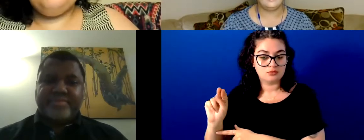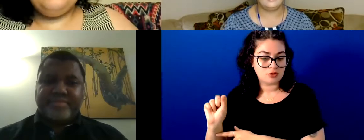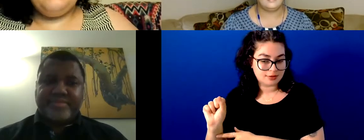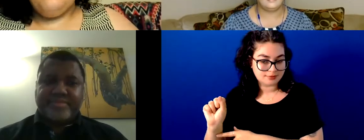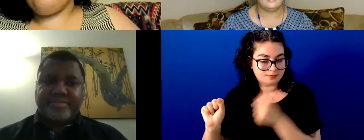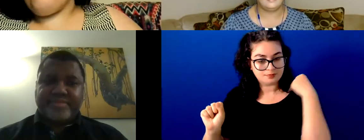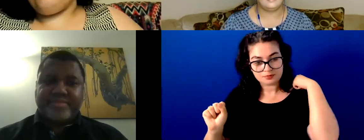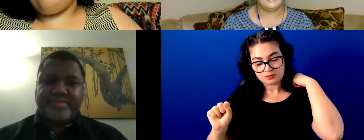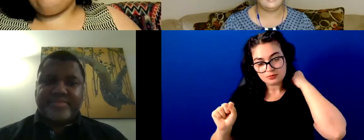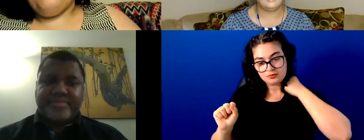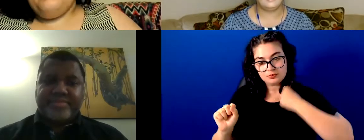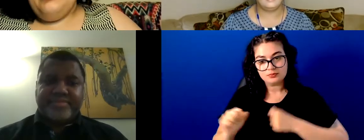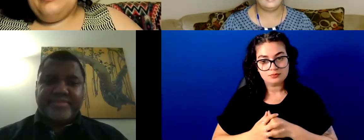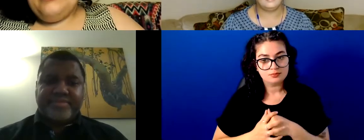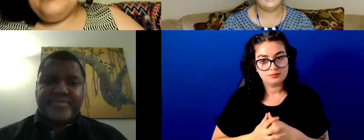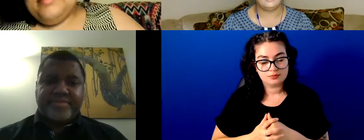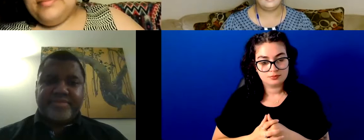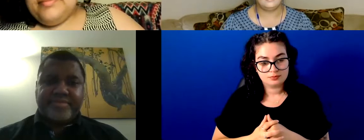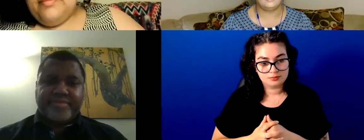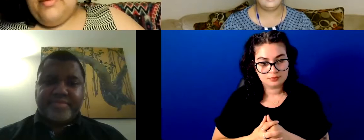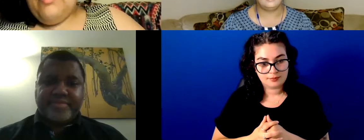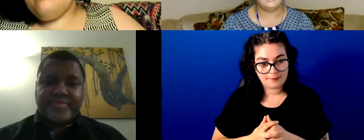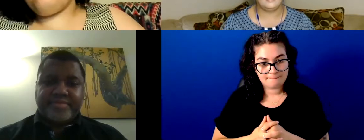pushback to be like, and